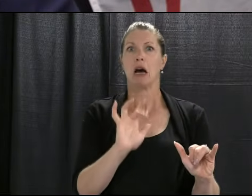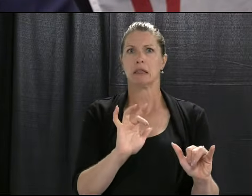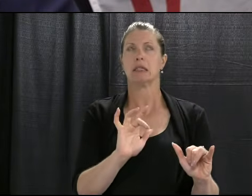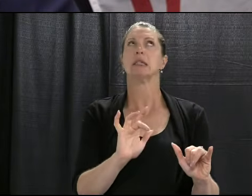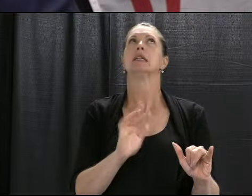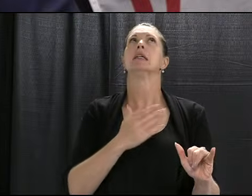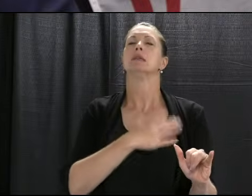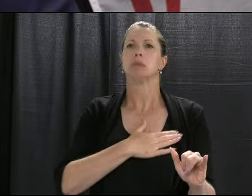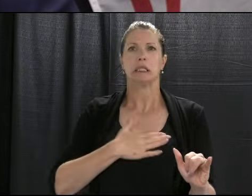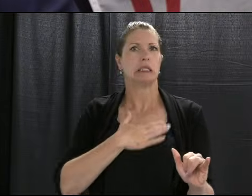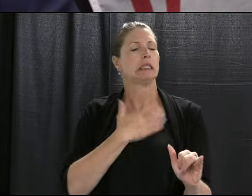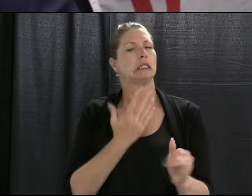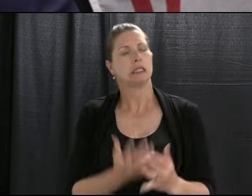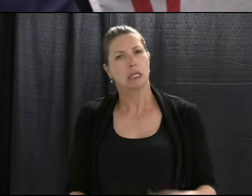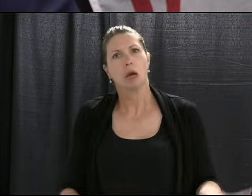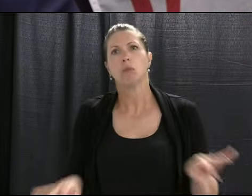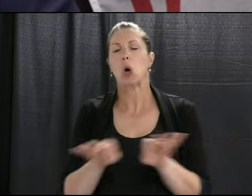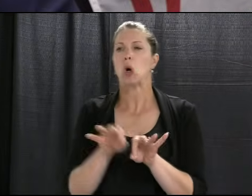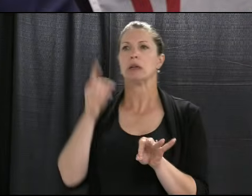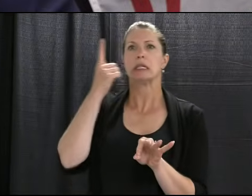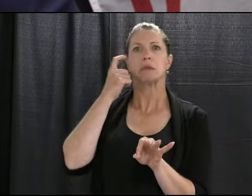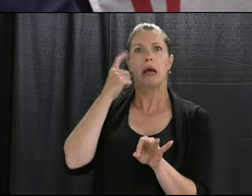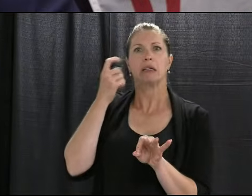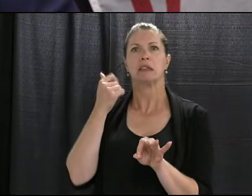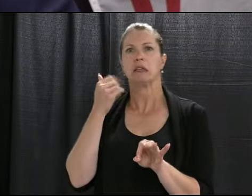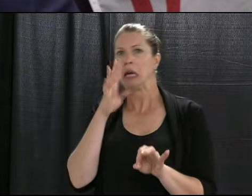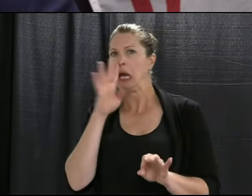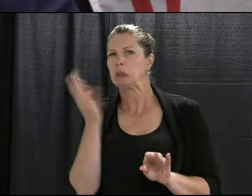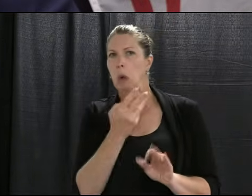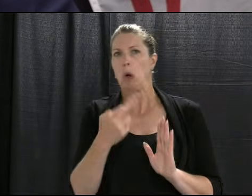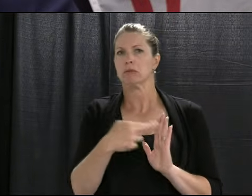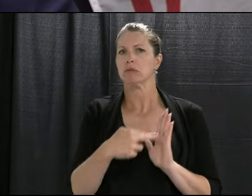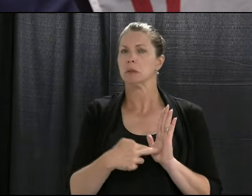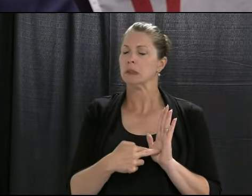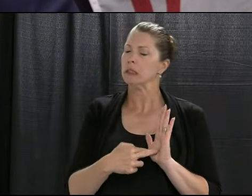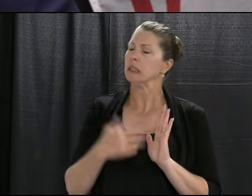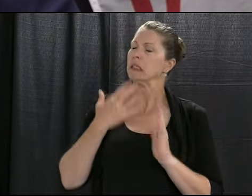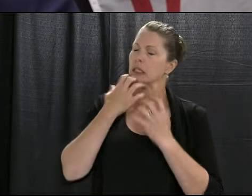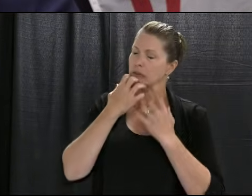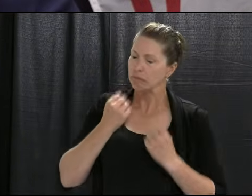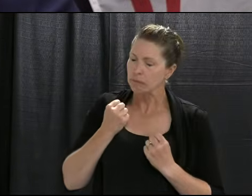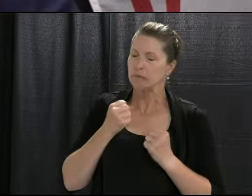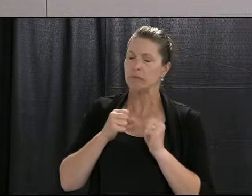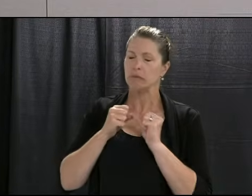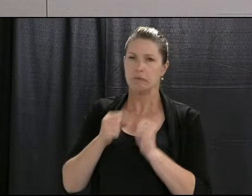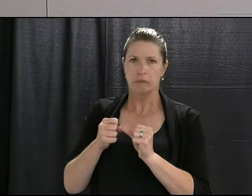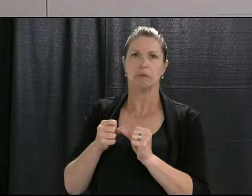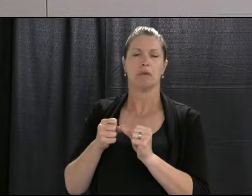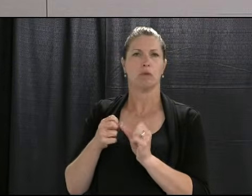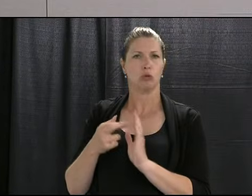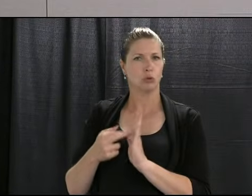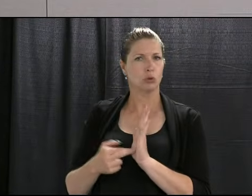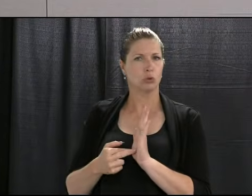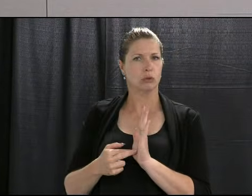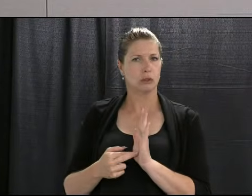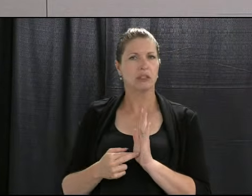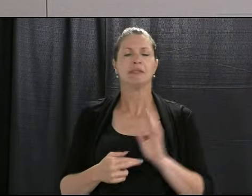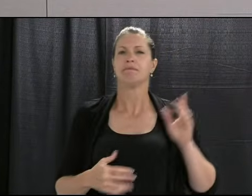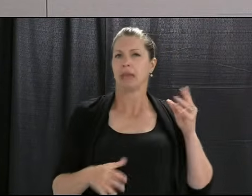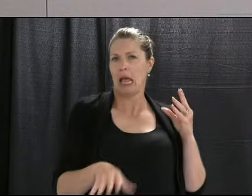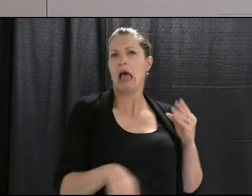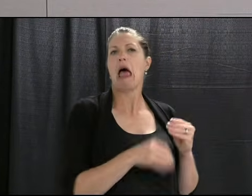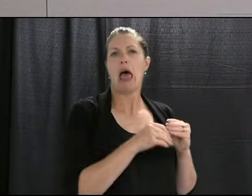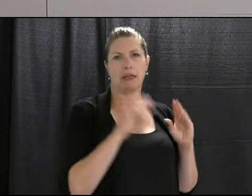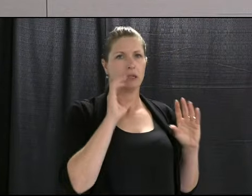of paramount importance that every one of us remain extremely vigilant. I'll turn it back to you, Premier. Yeah, just on that comment about